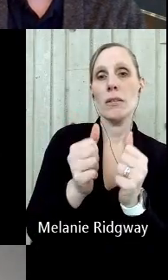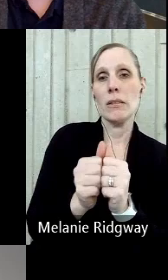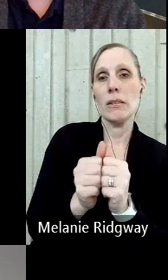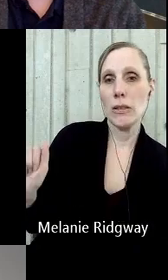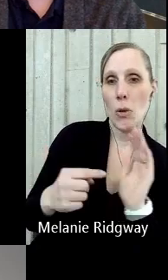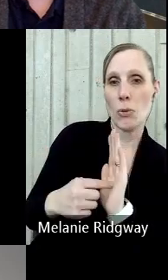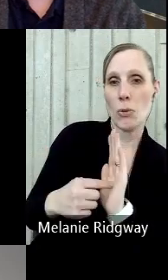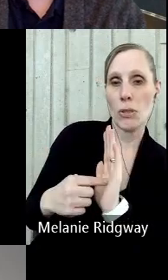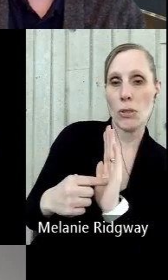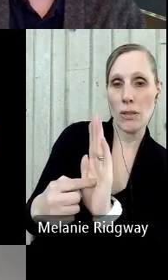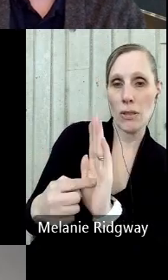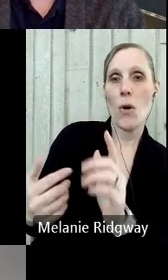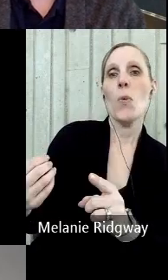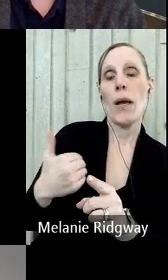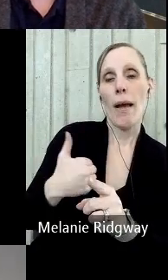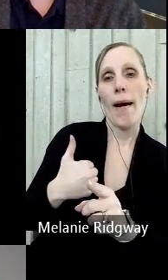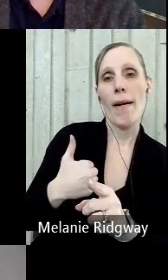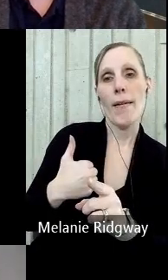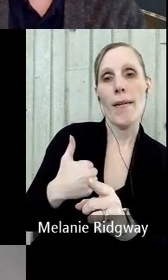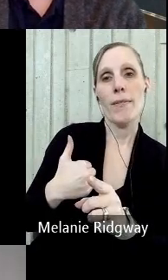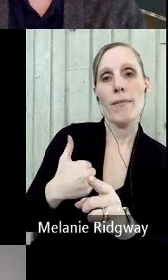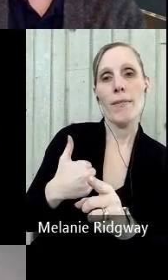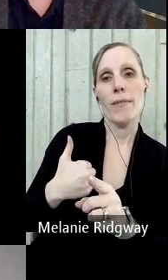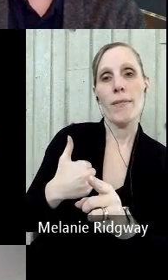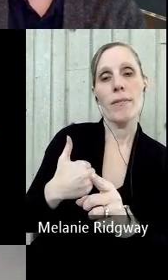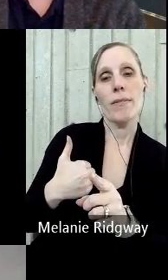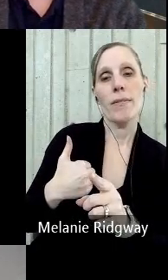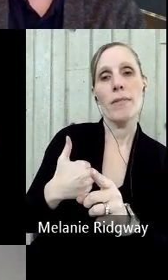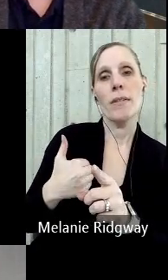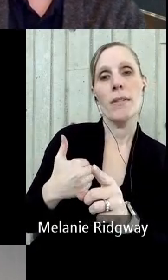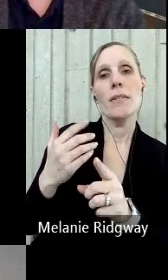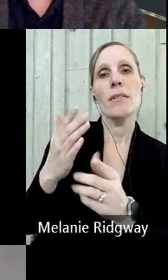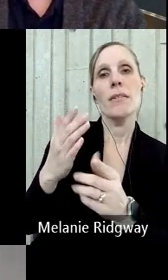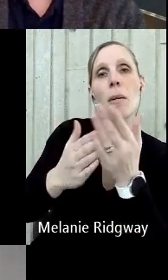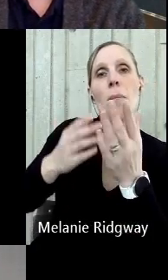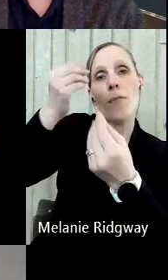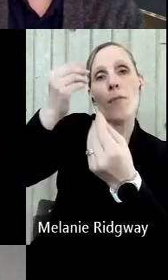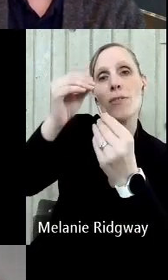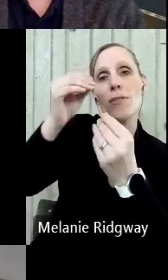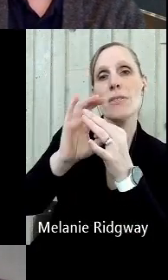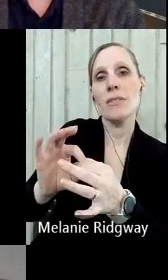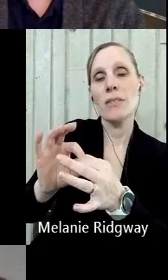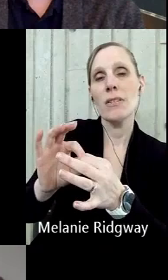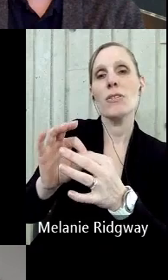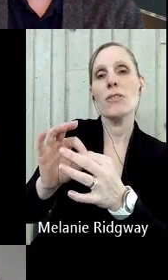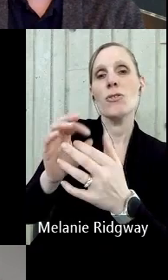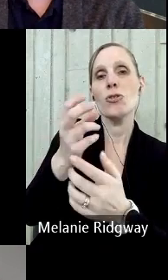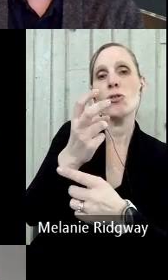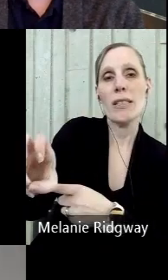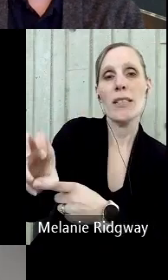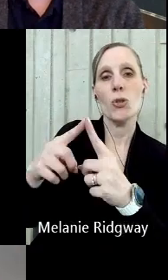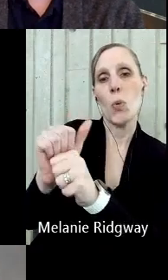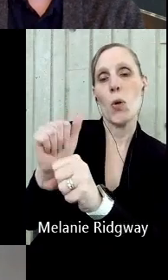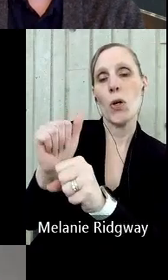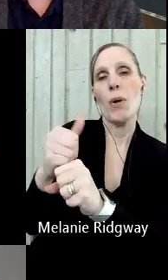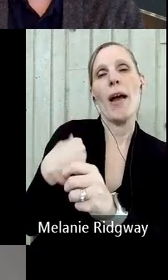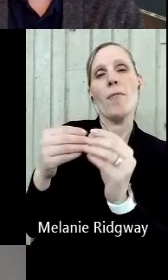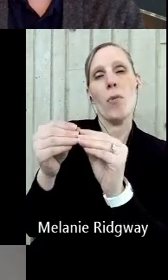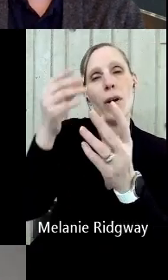transition to work website through Humber. So there are resources available to support students there as